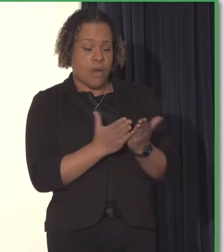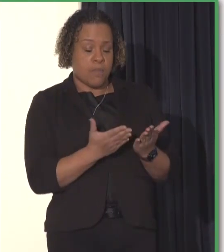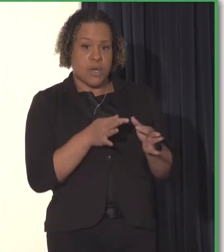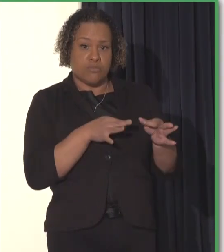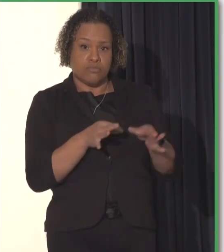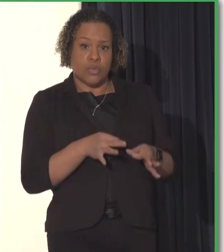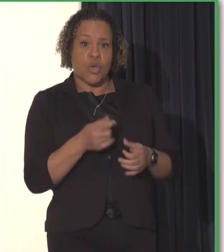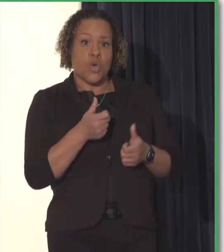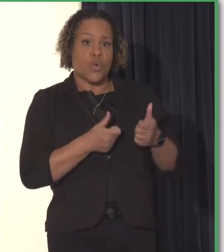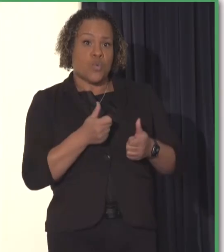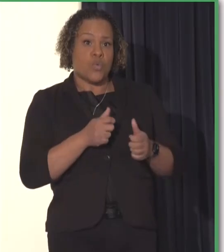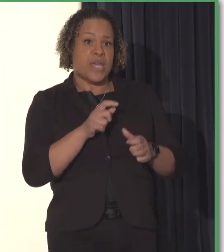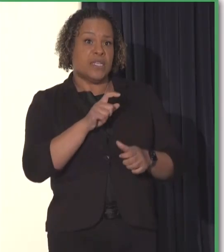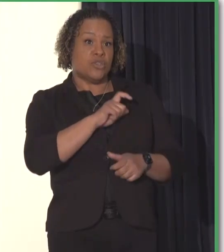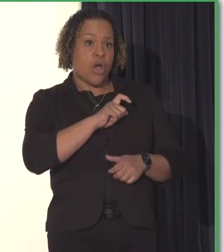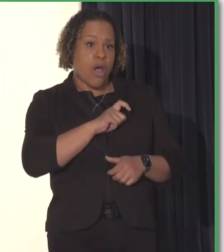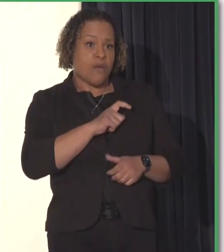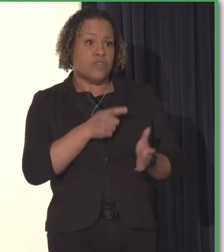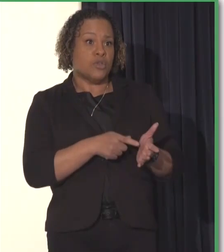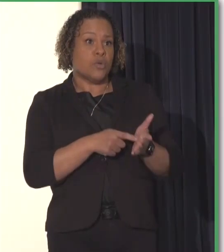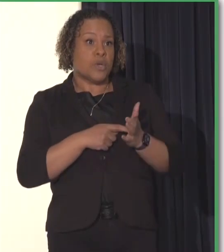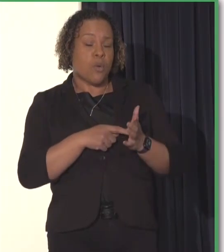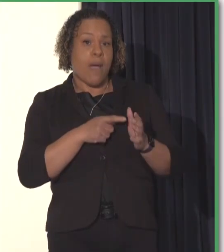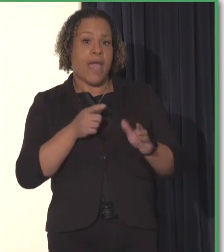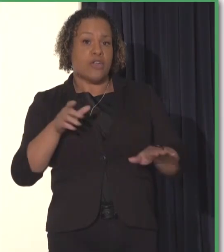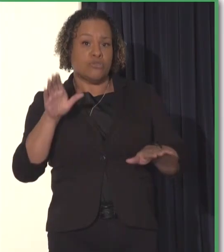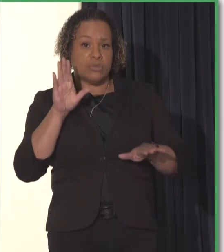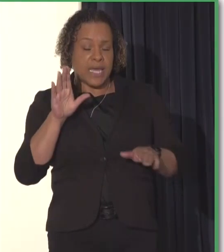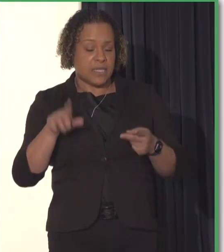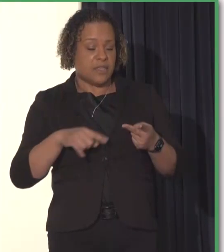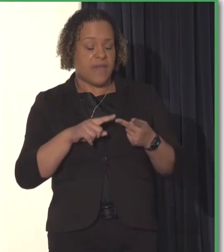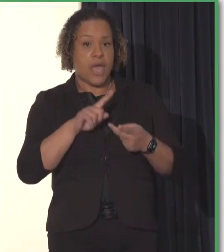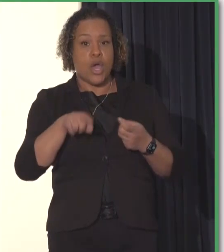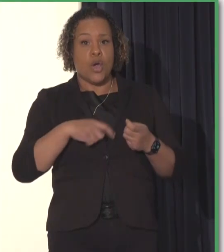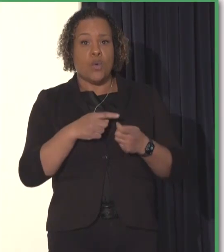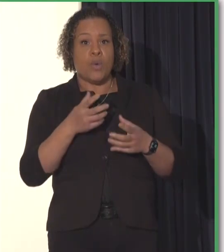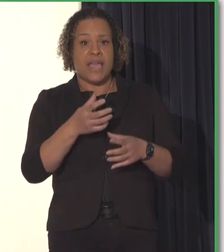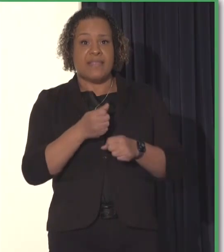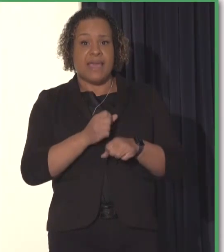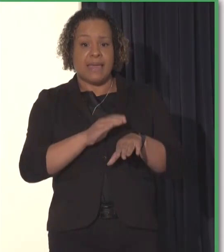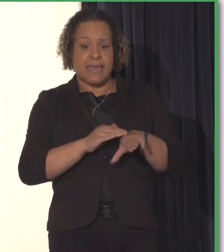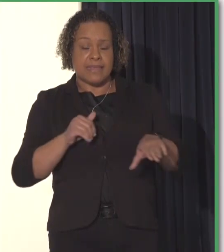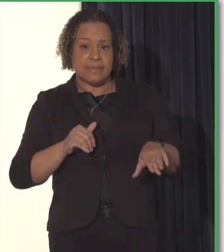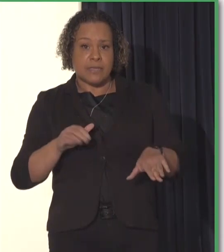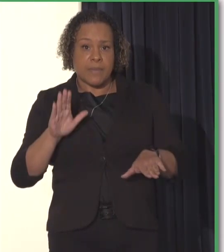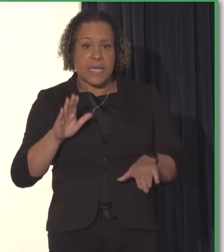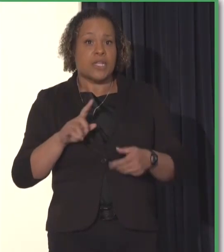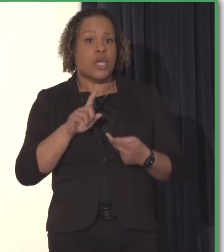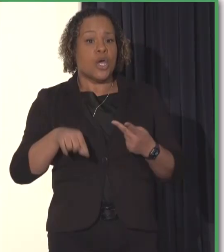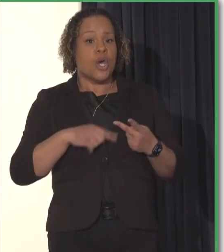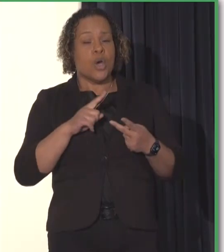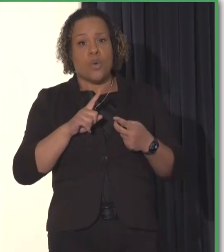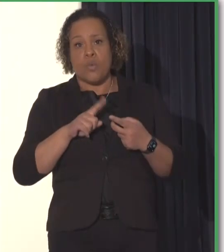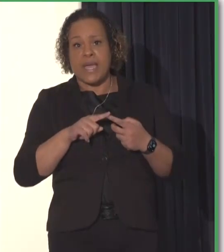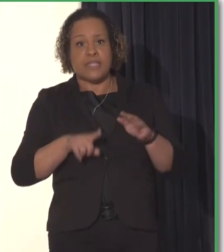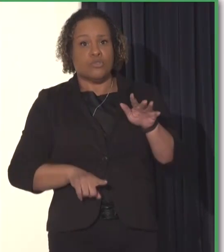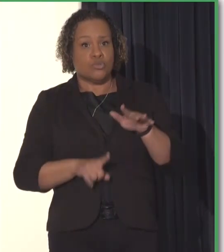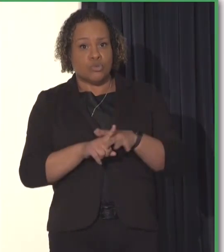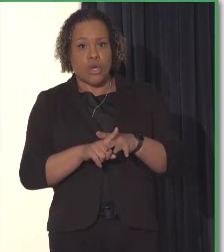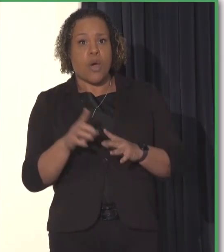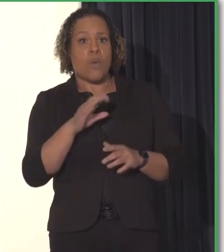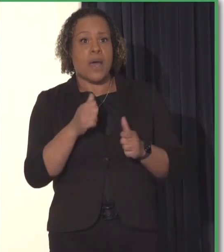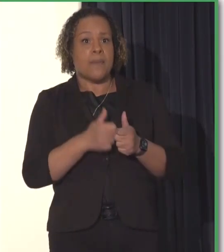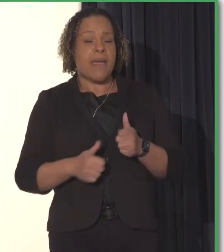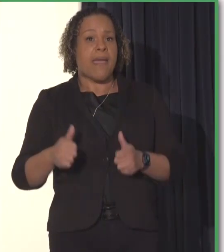to testify, when they get the subpoena, when they appear, and the commanders make sure that